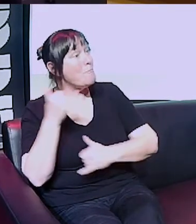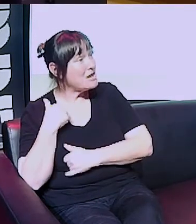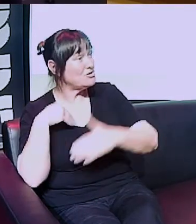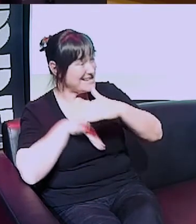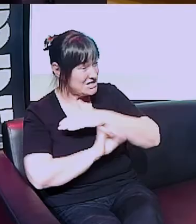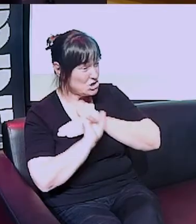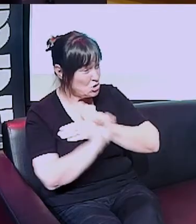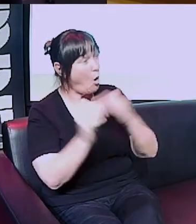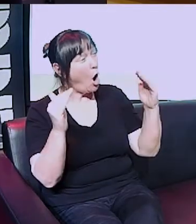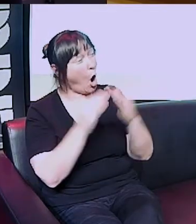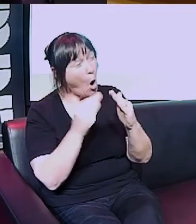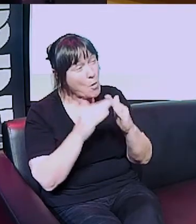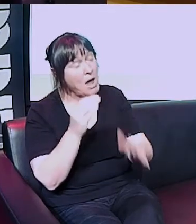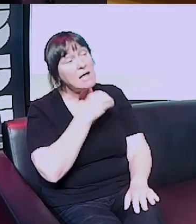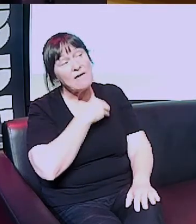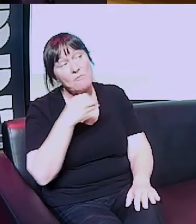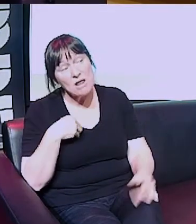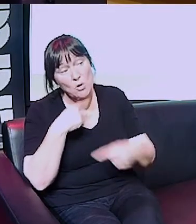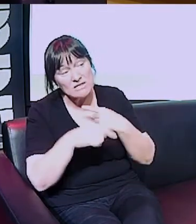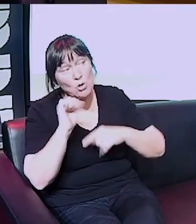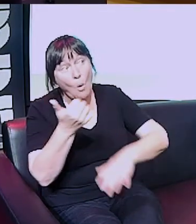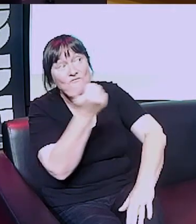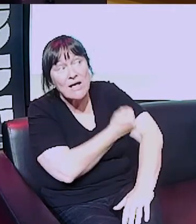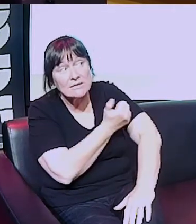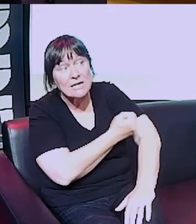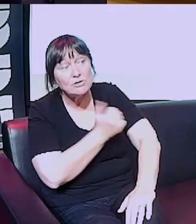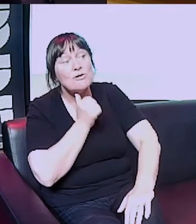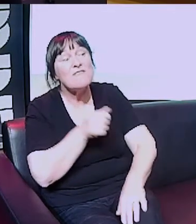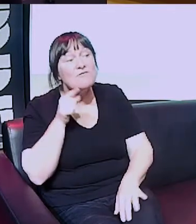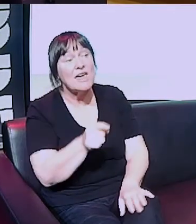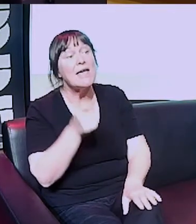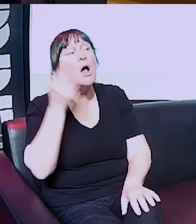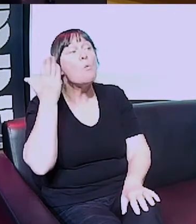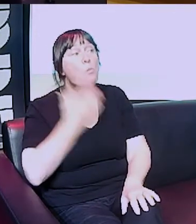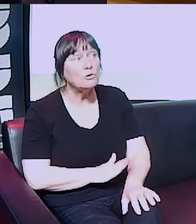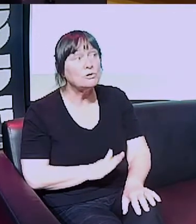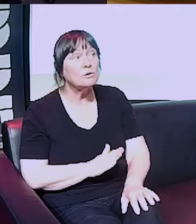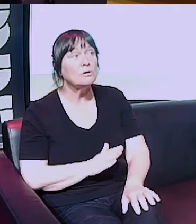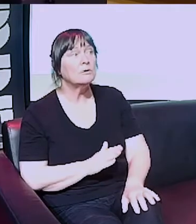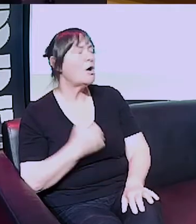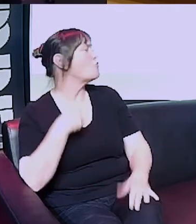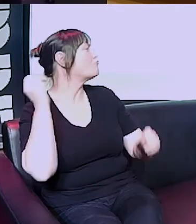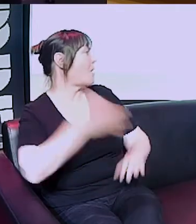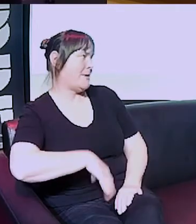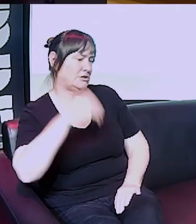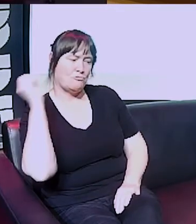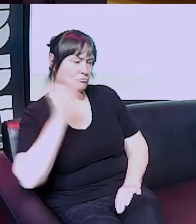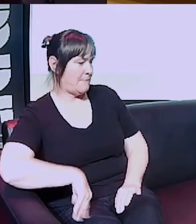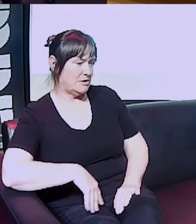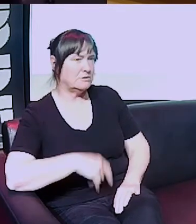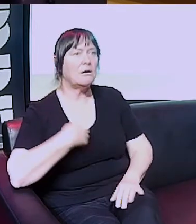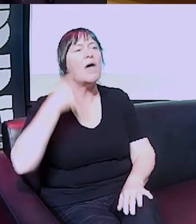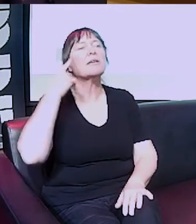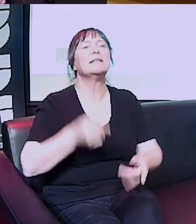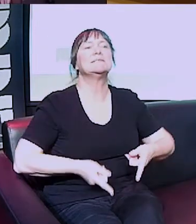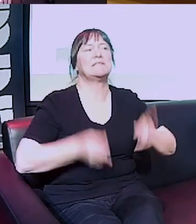medical procedure or vaccinate you if they wish. Okay, Sharon. I find that dangerous.